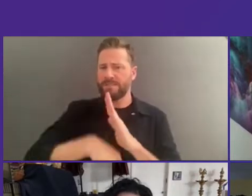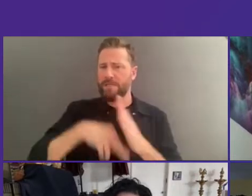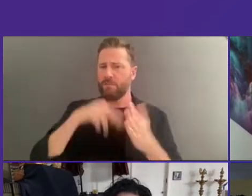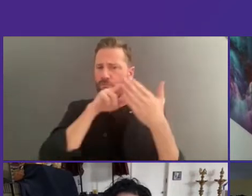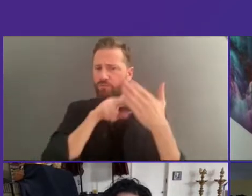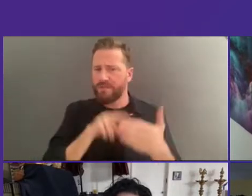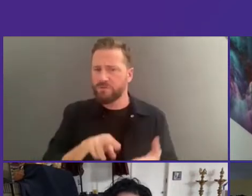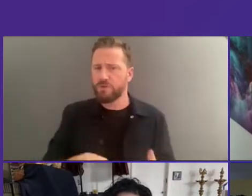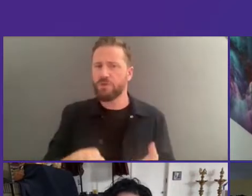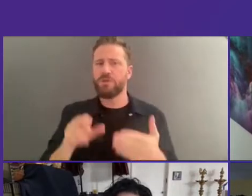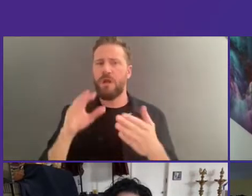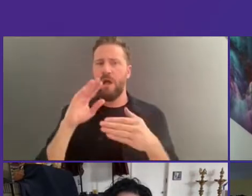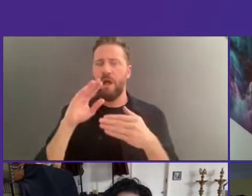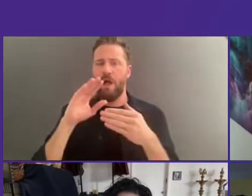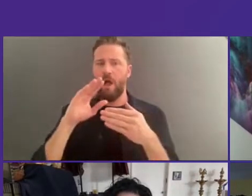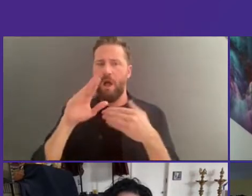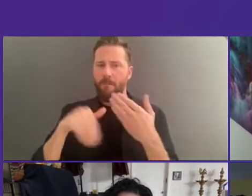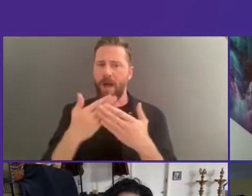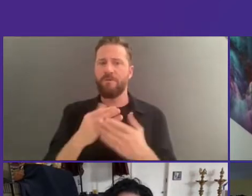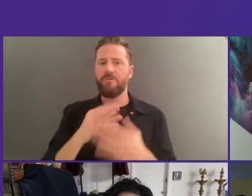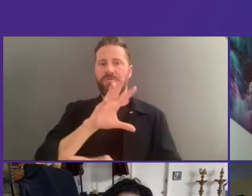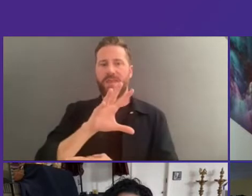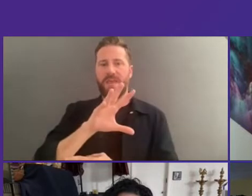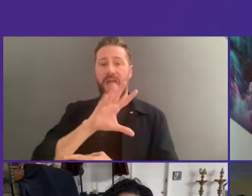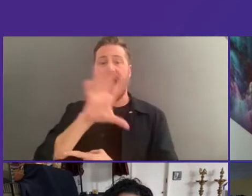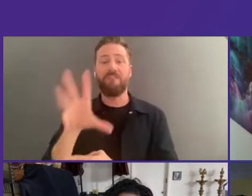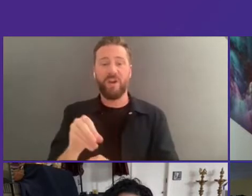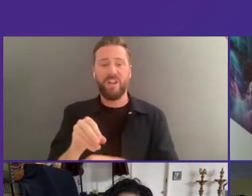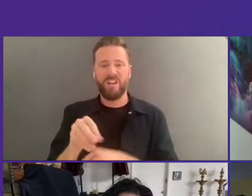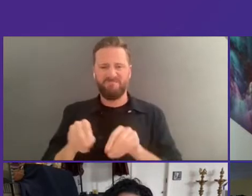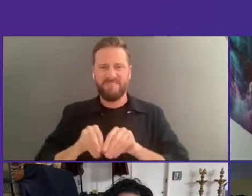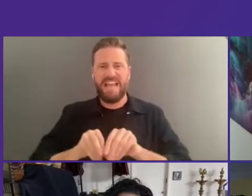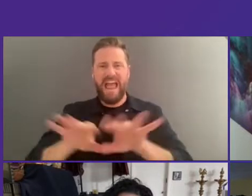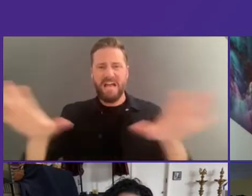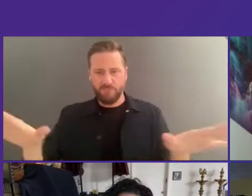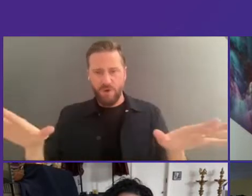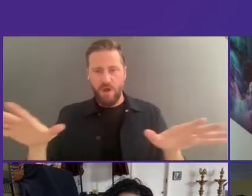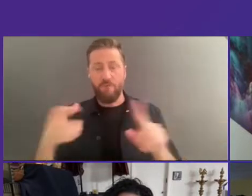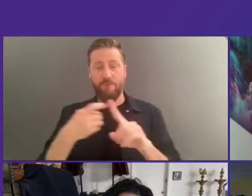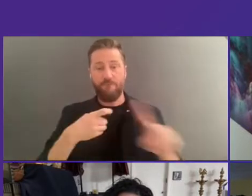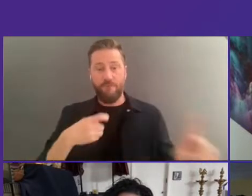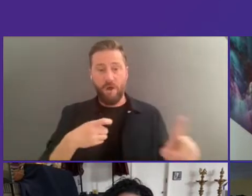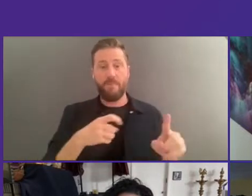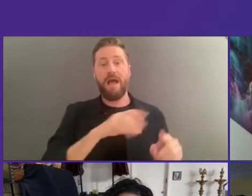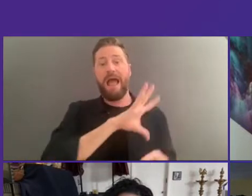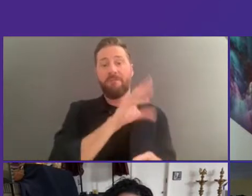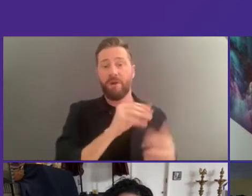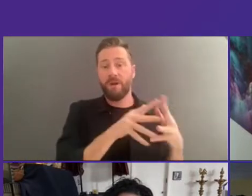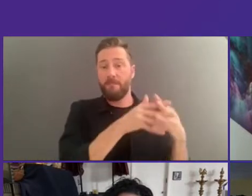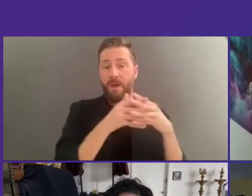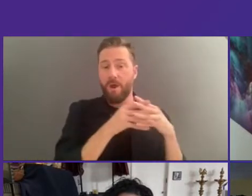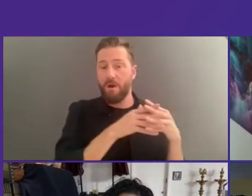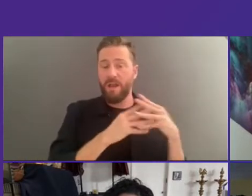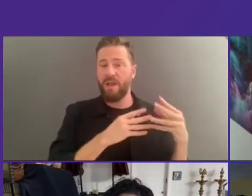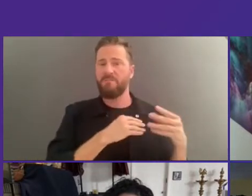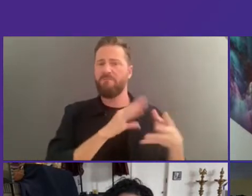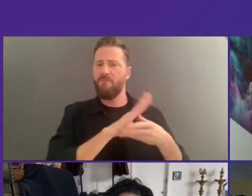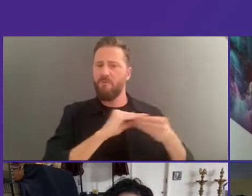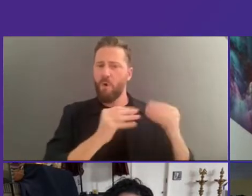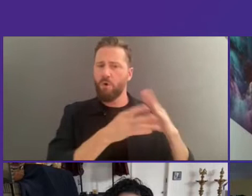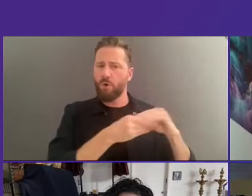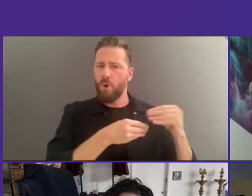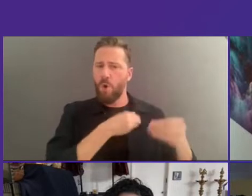within the African diaspora, from African American folklore, especially